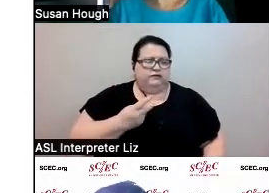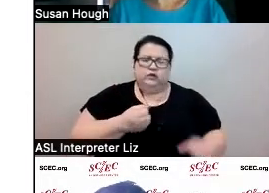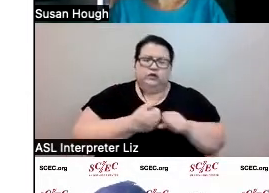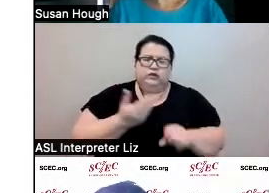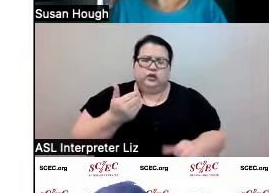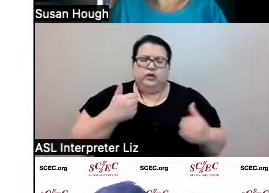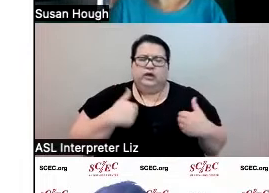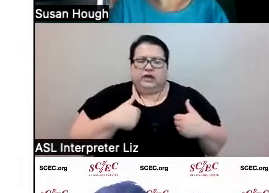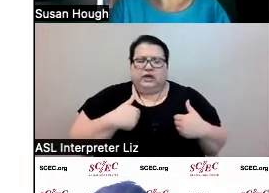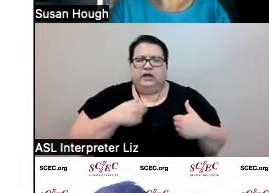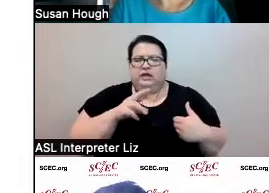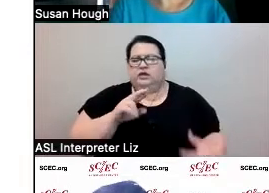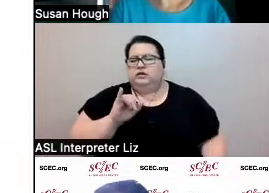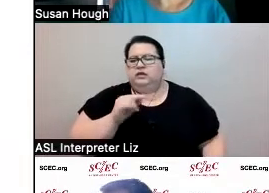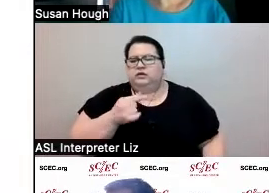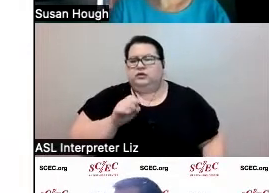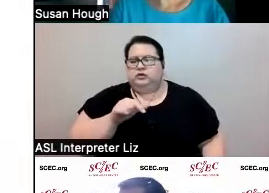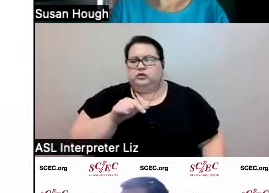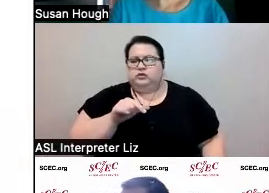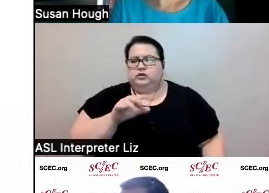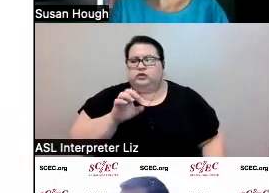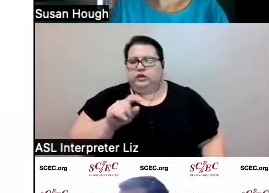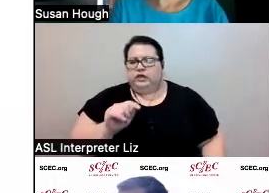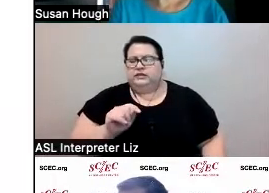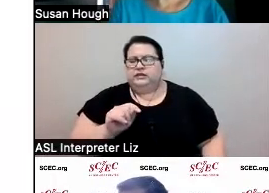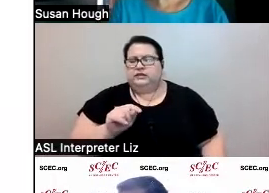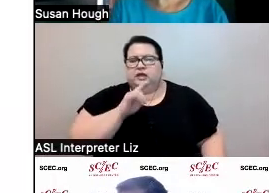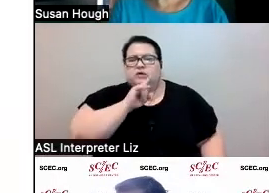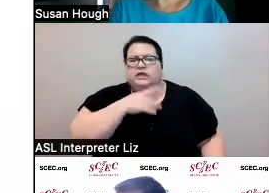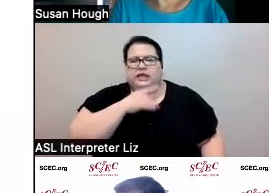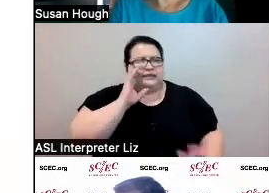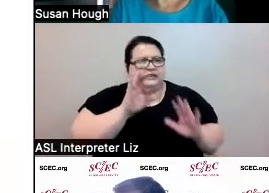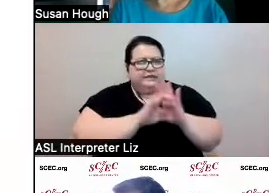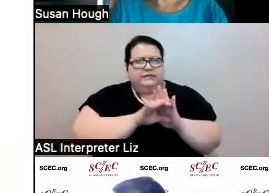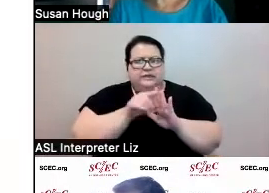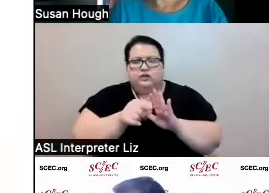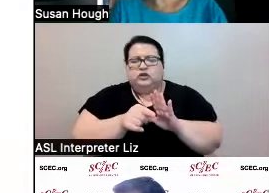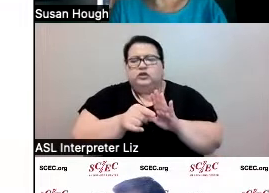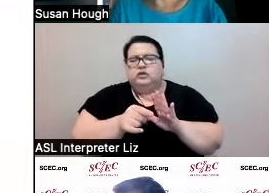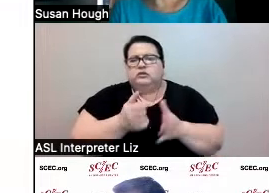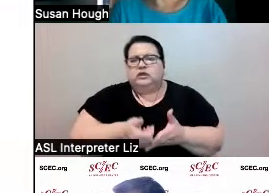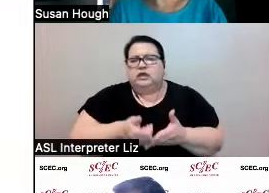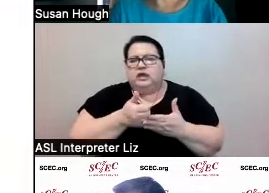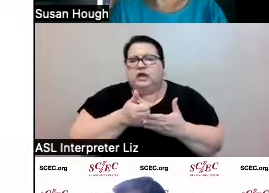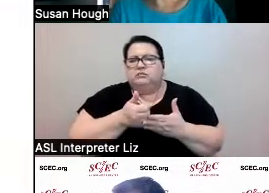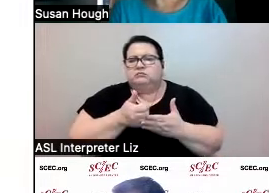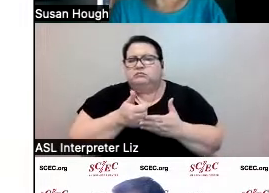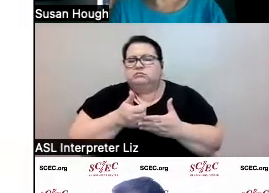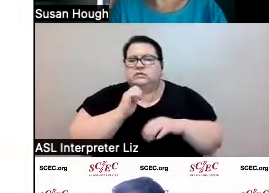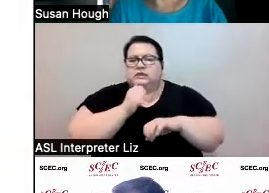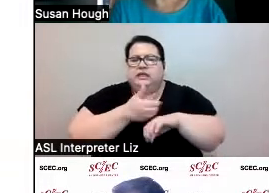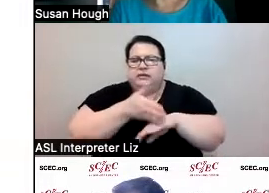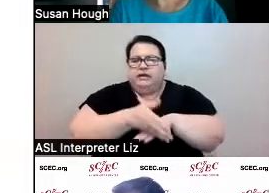ago, we had the Ridge Crest earthquakes. And I really like this image, which Egil Haugson put together after